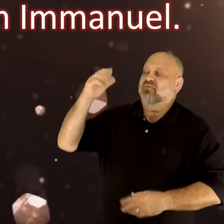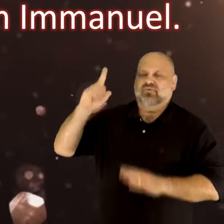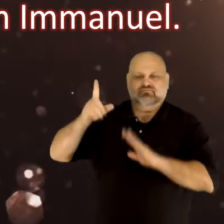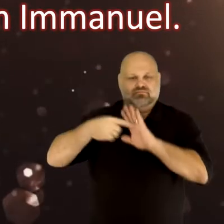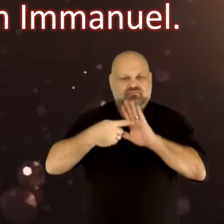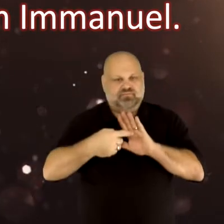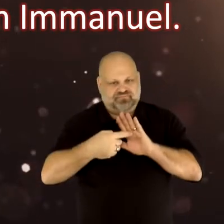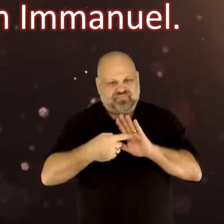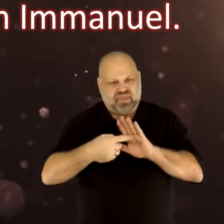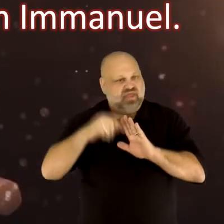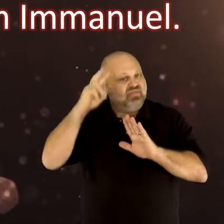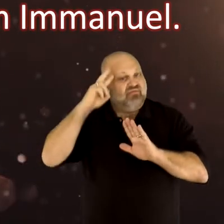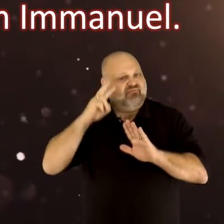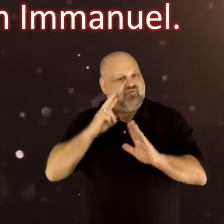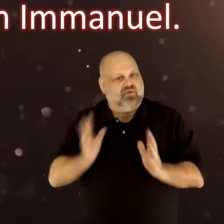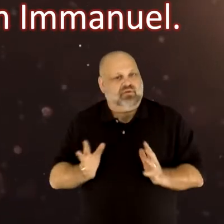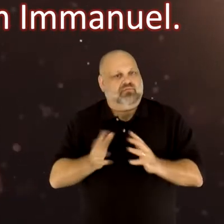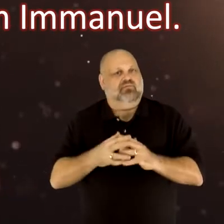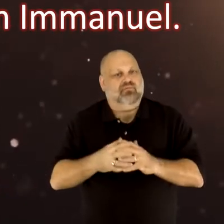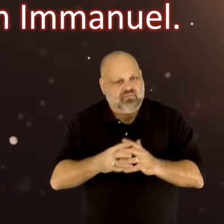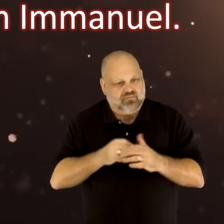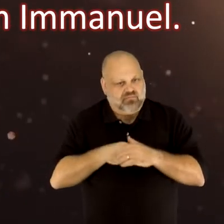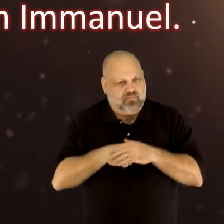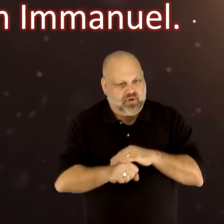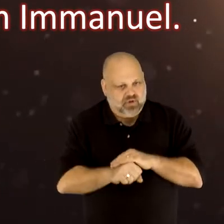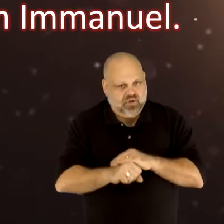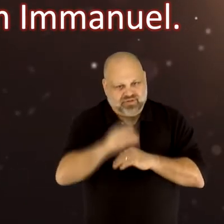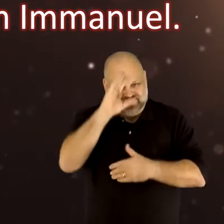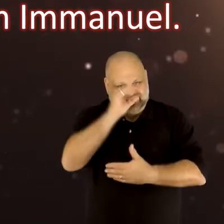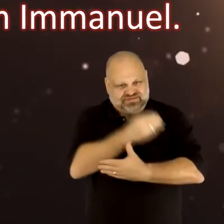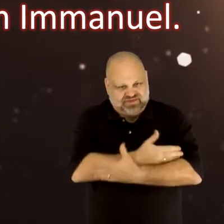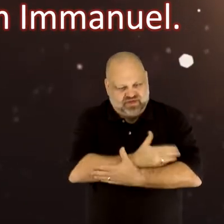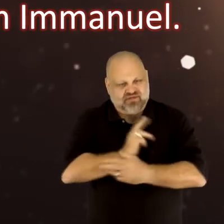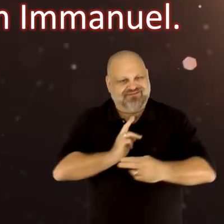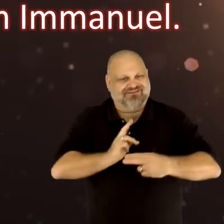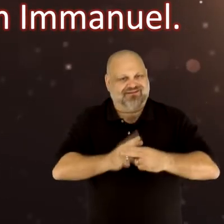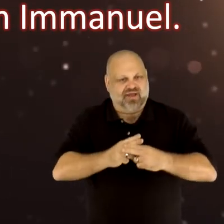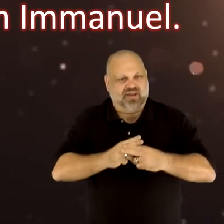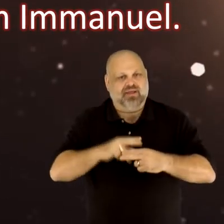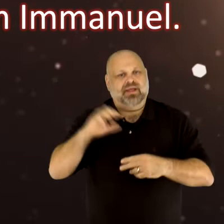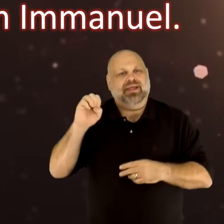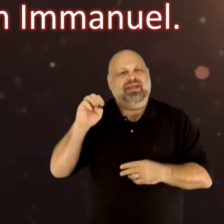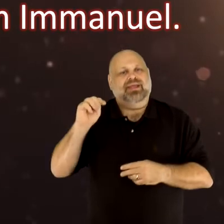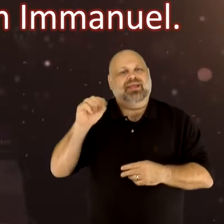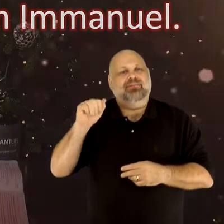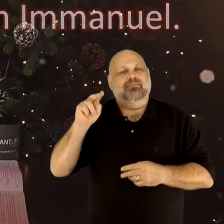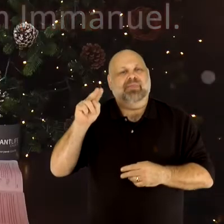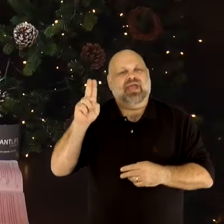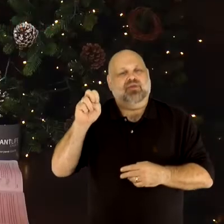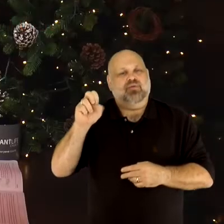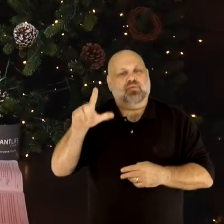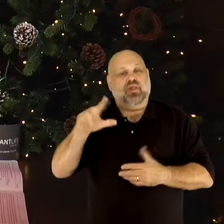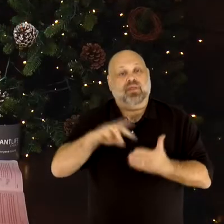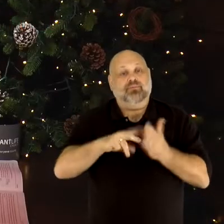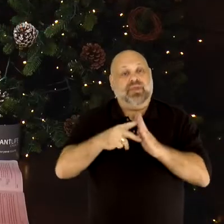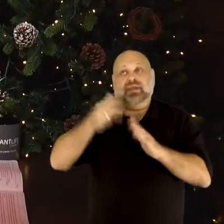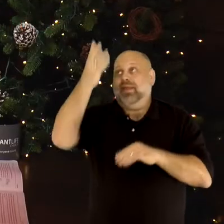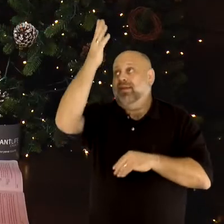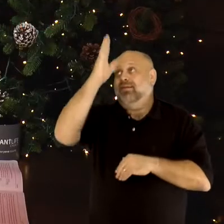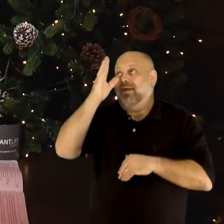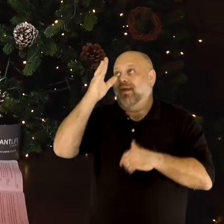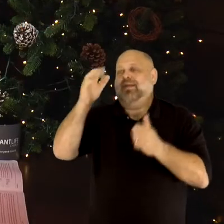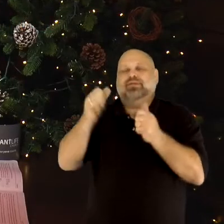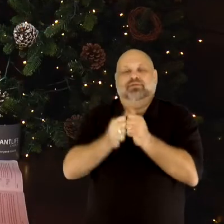you a sign. The virgin will conceive and give birth to a son and will call him Emmanuel," meaning